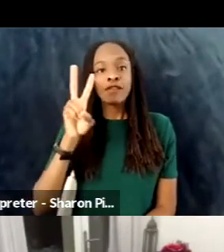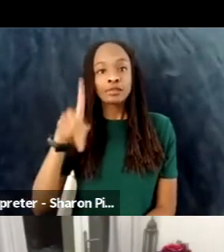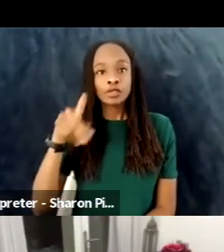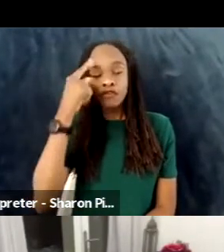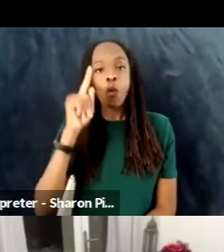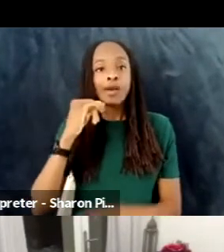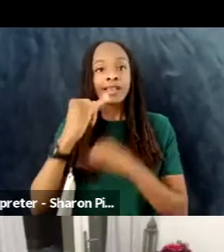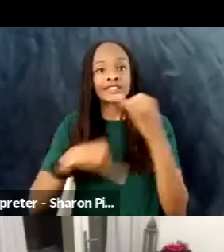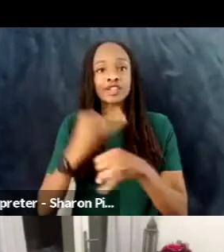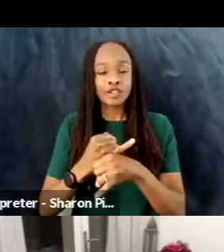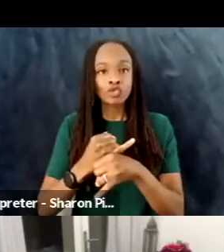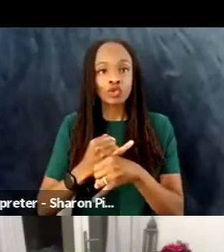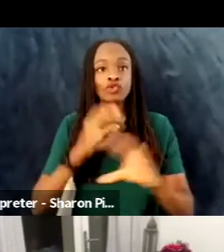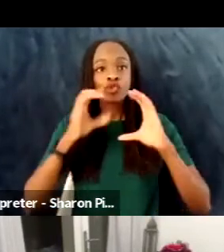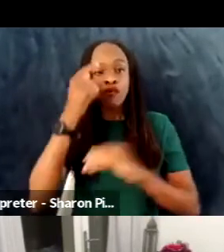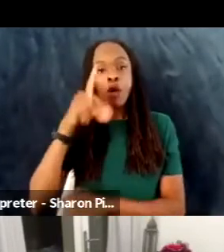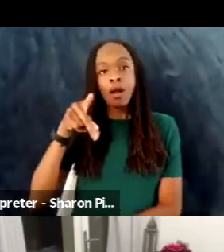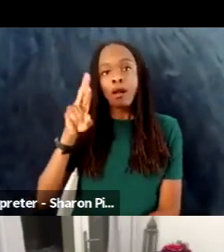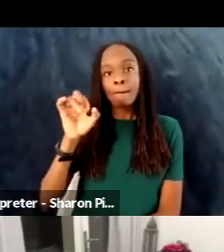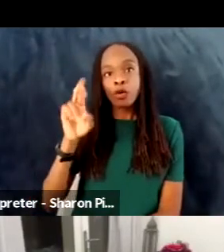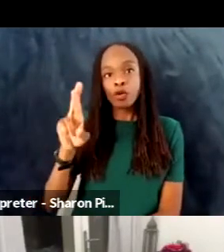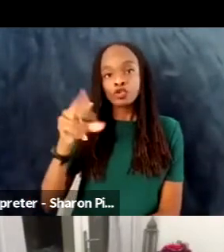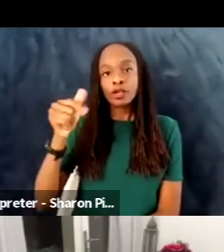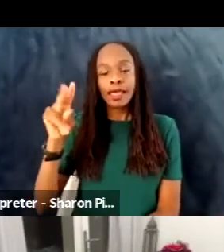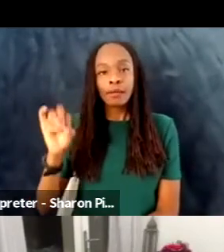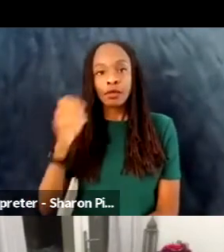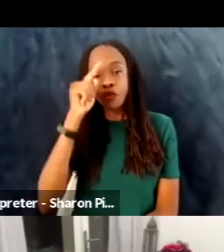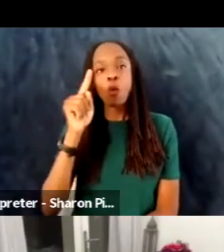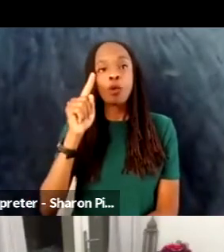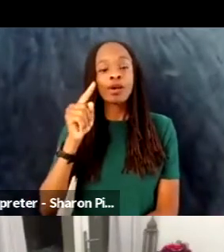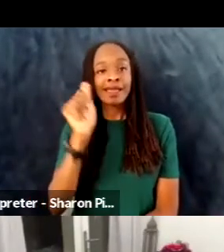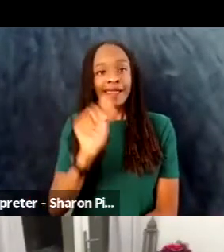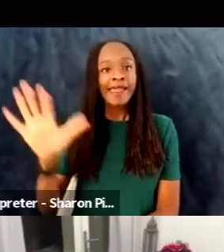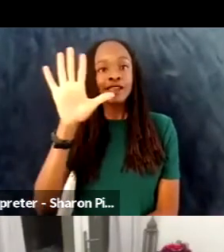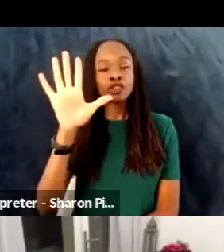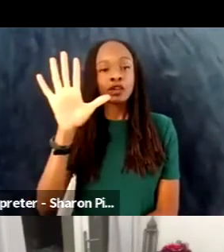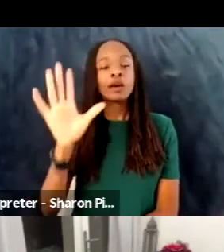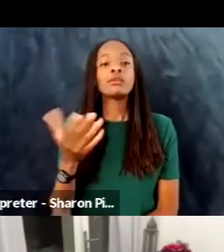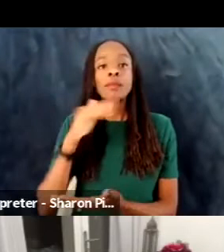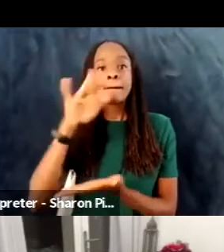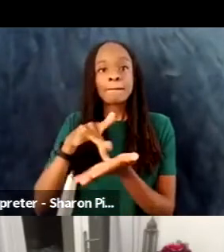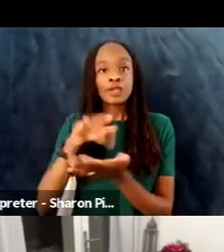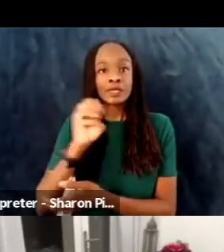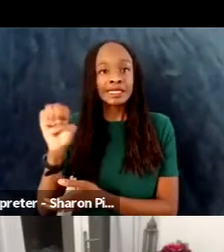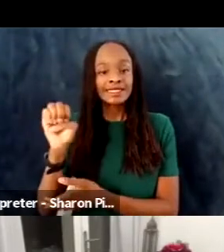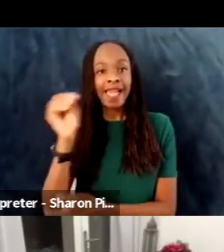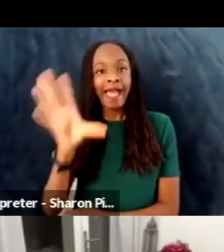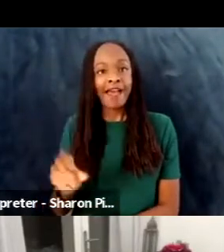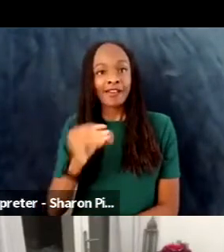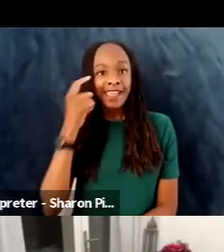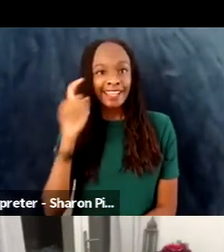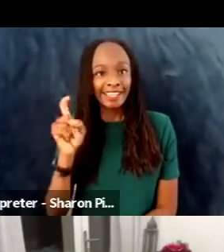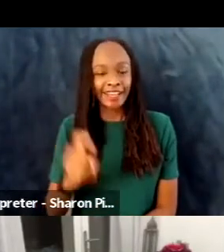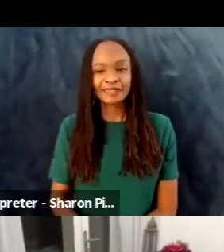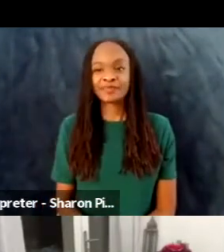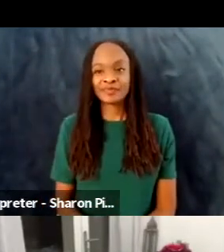Communications for Procter & Gamble for Asia, the Middle East, Africa, and India. So